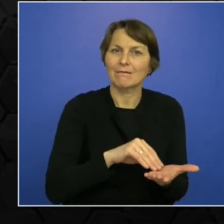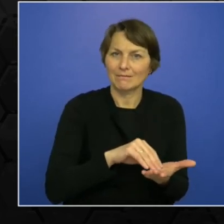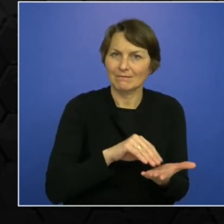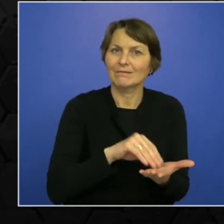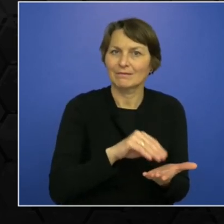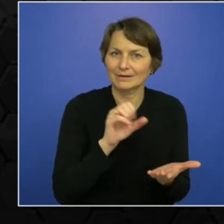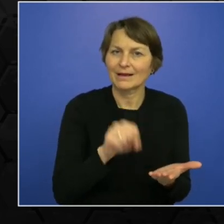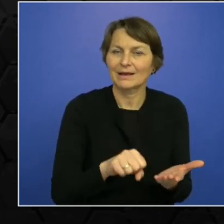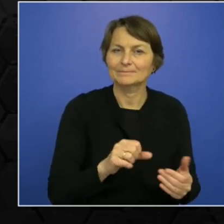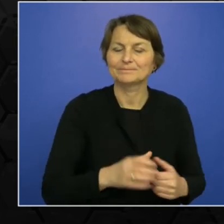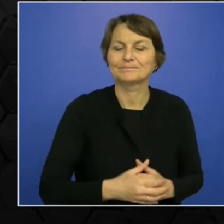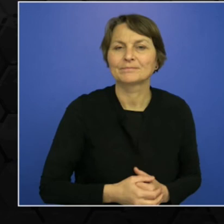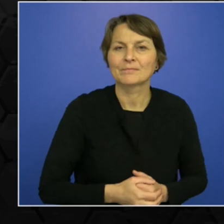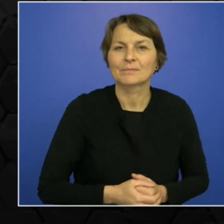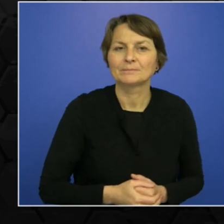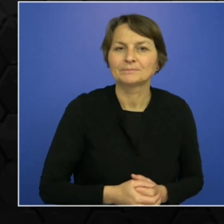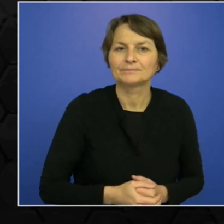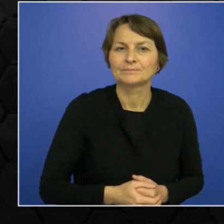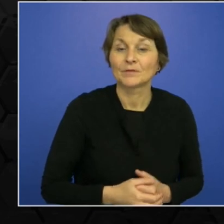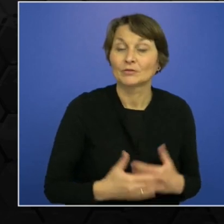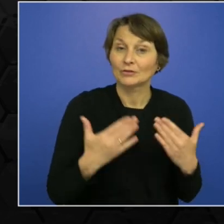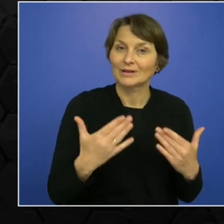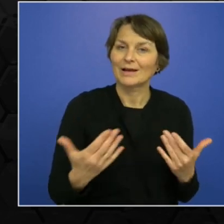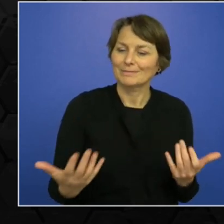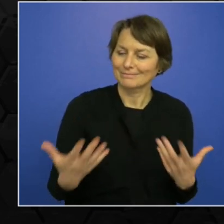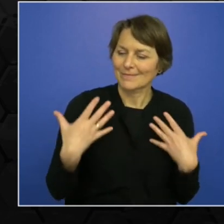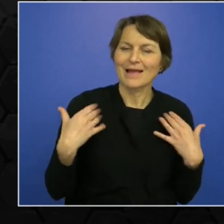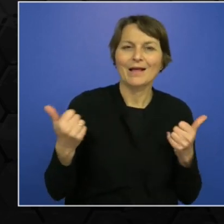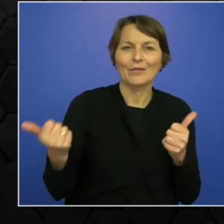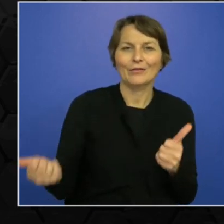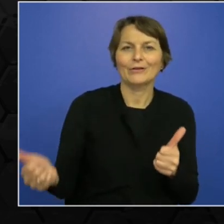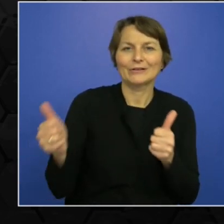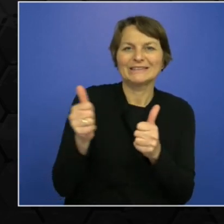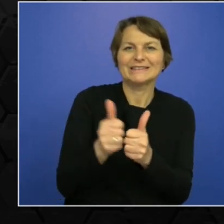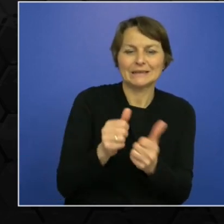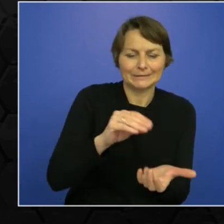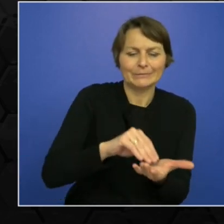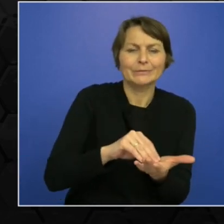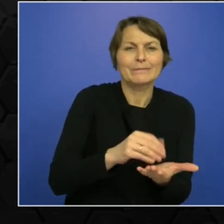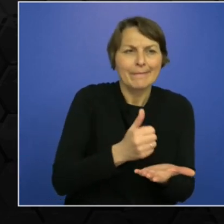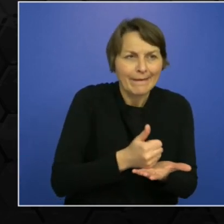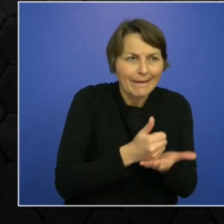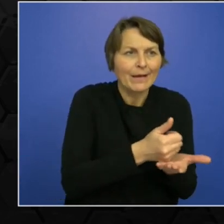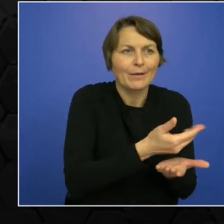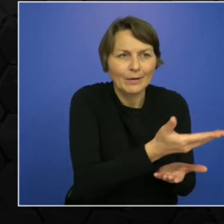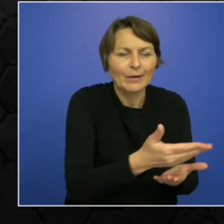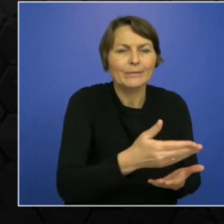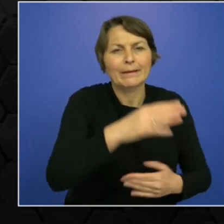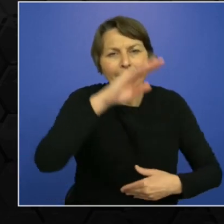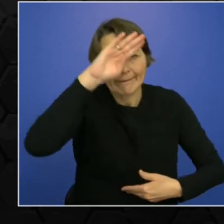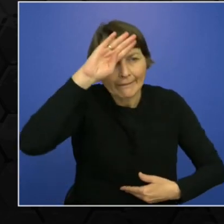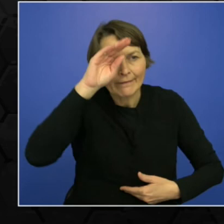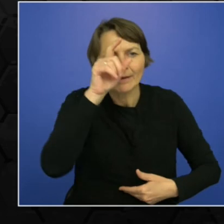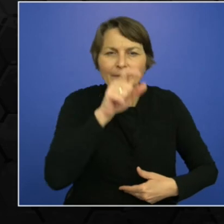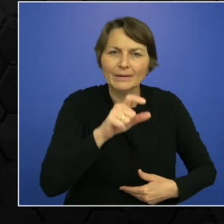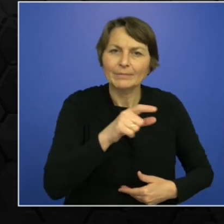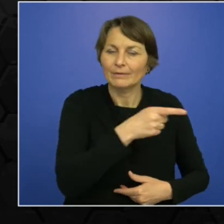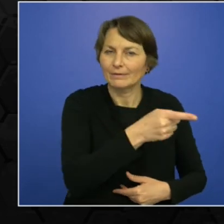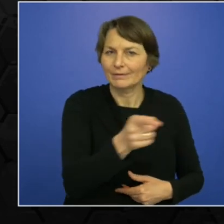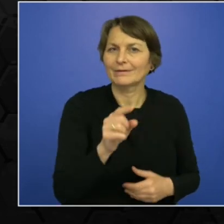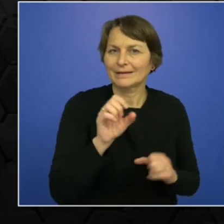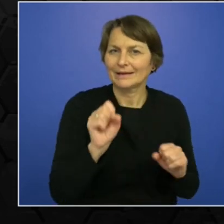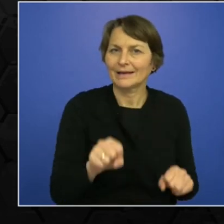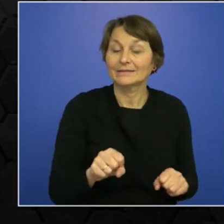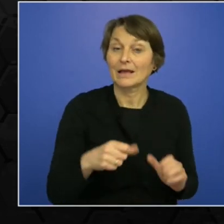health assistant helping now patients, orthopedic patients. And this project would not have